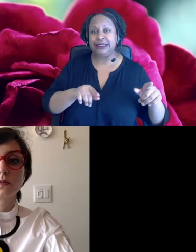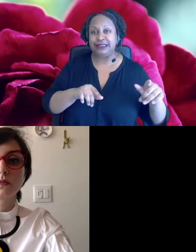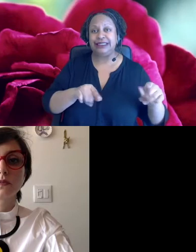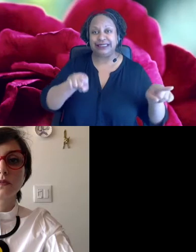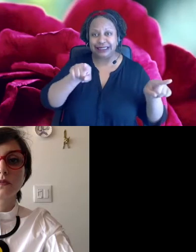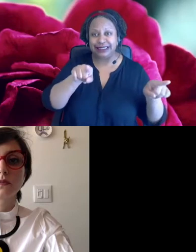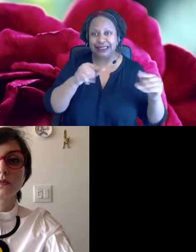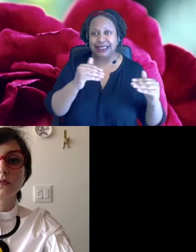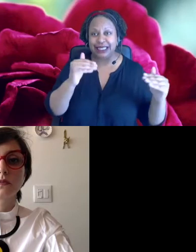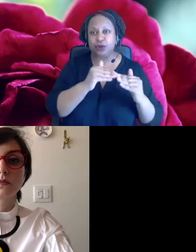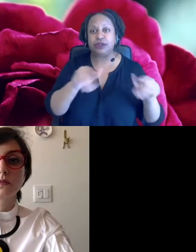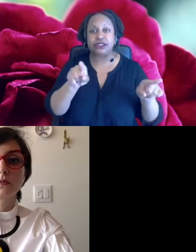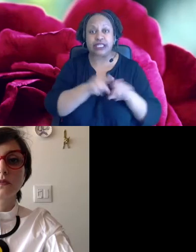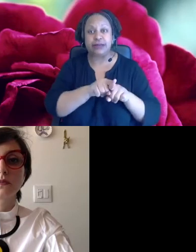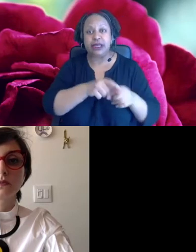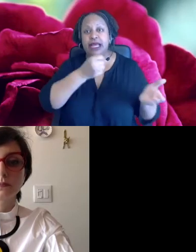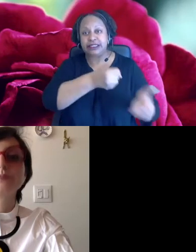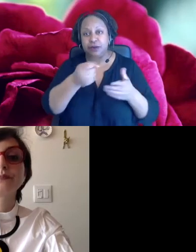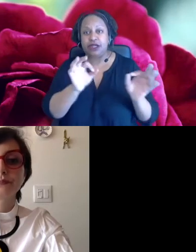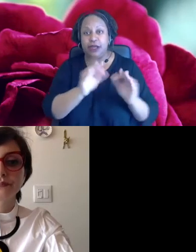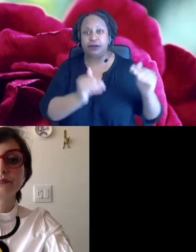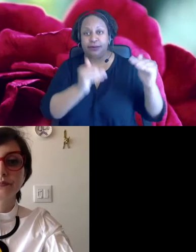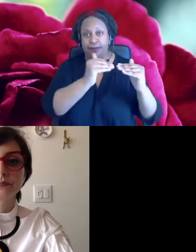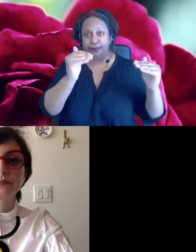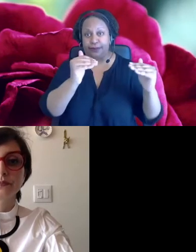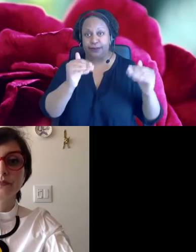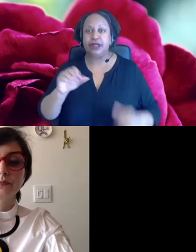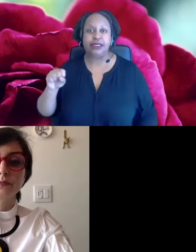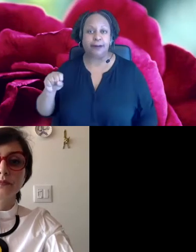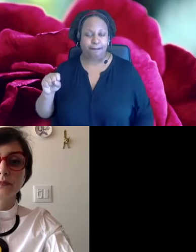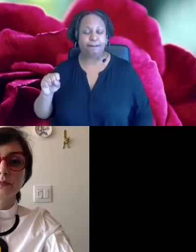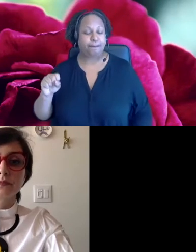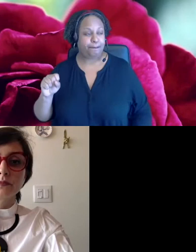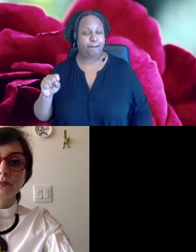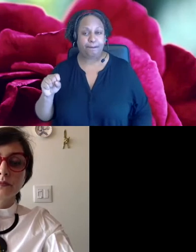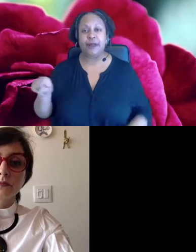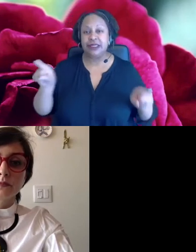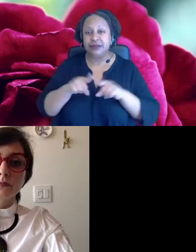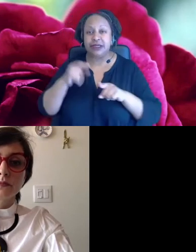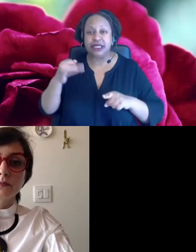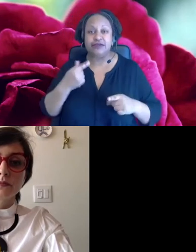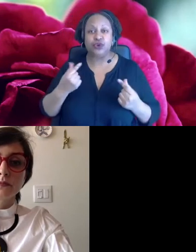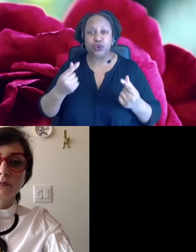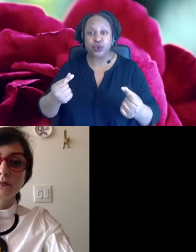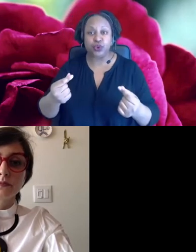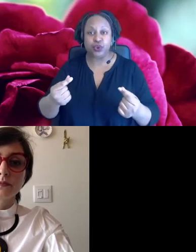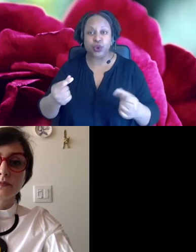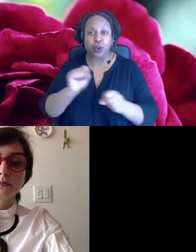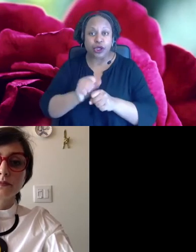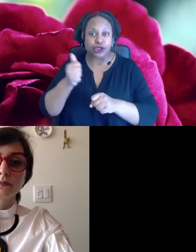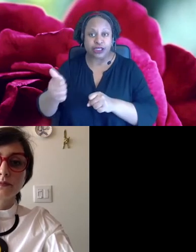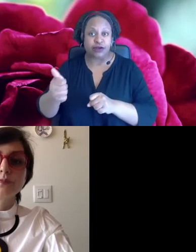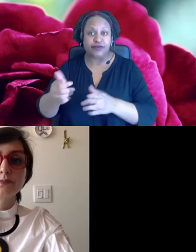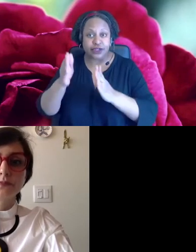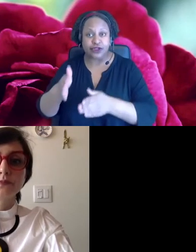grant amount. Correct. Yeah. Yeah. It's no different than if you did the work yourself as an individual and you had